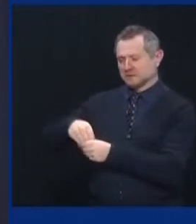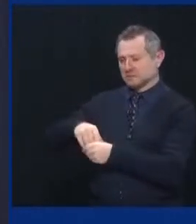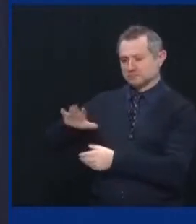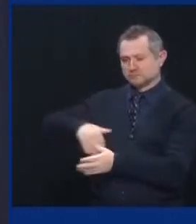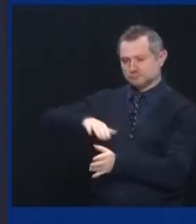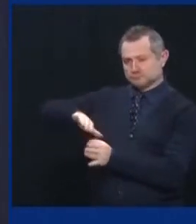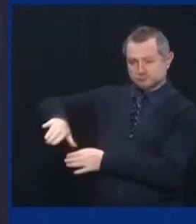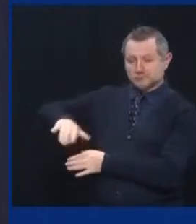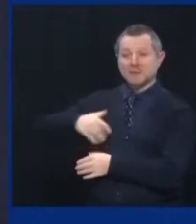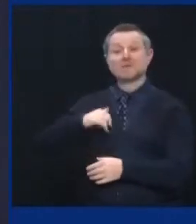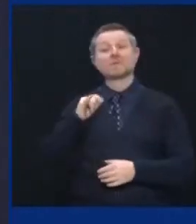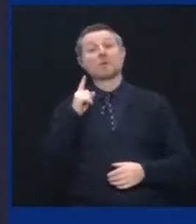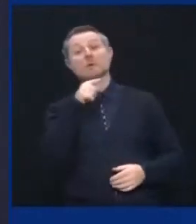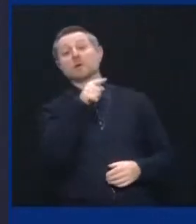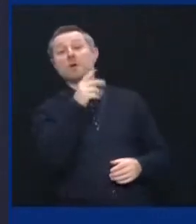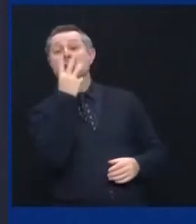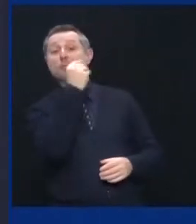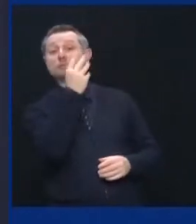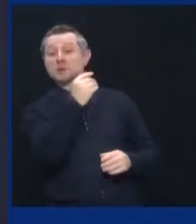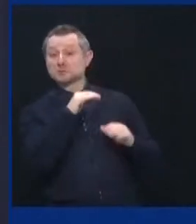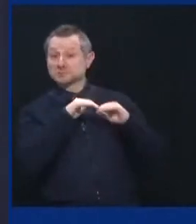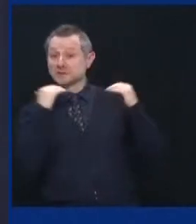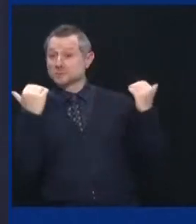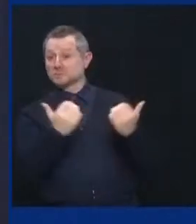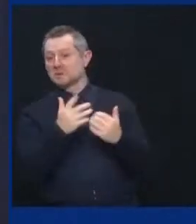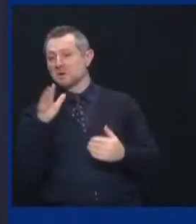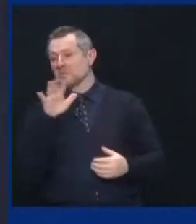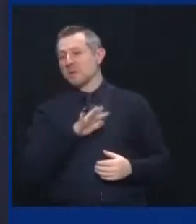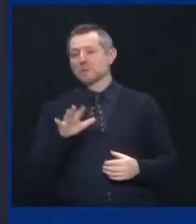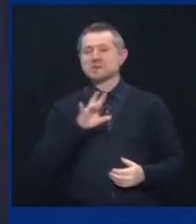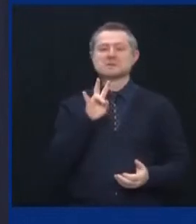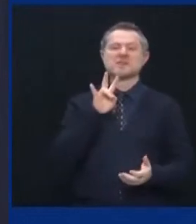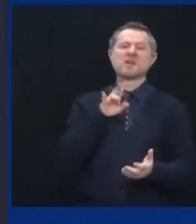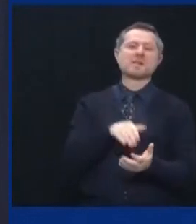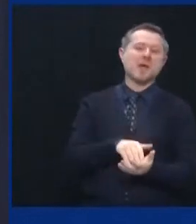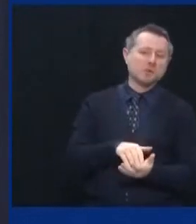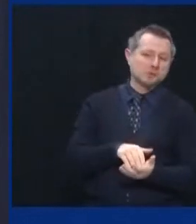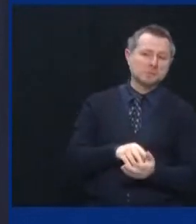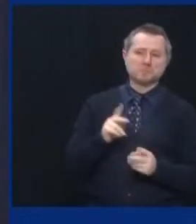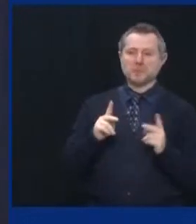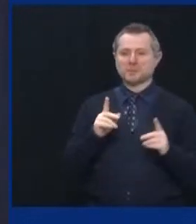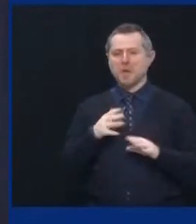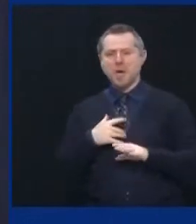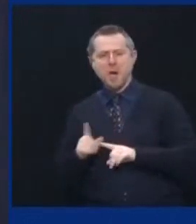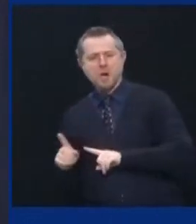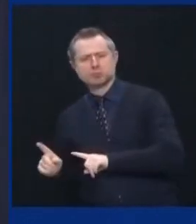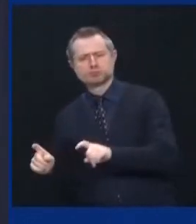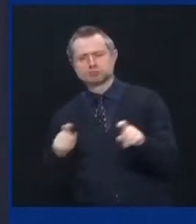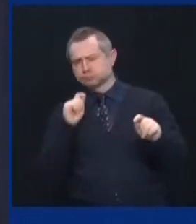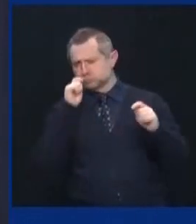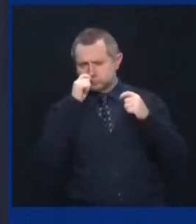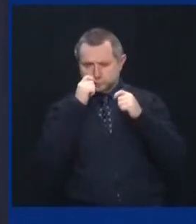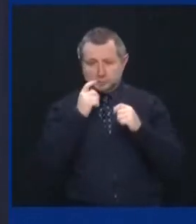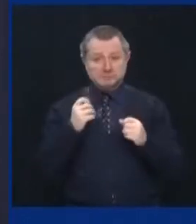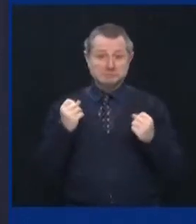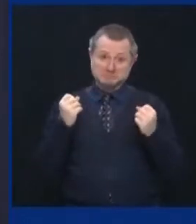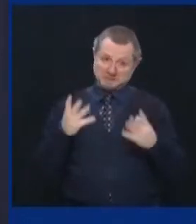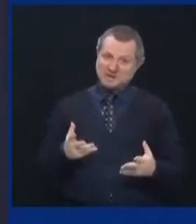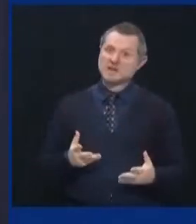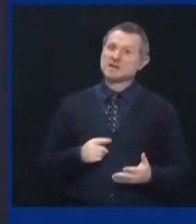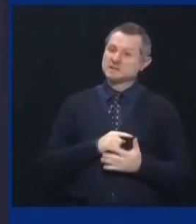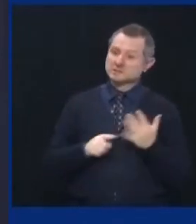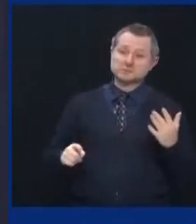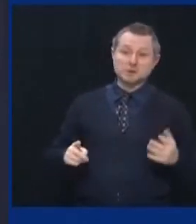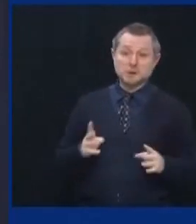conduct roughly 7,000 tests, very large audience, going into